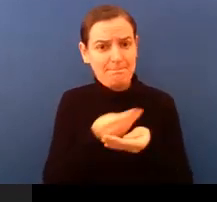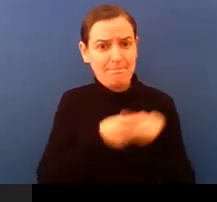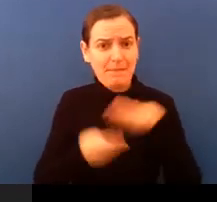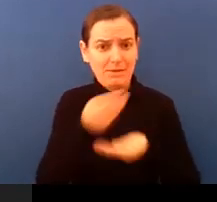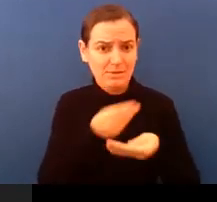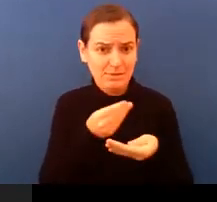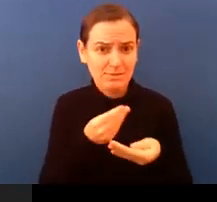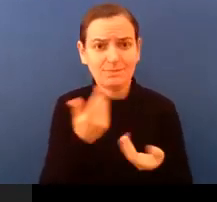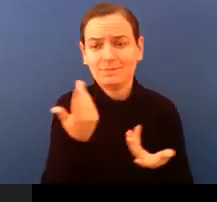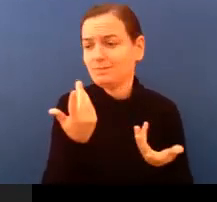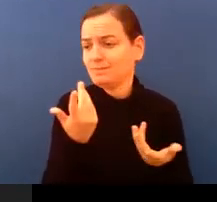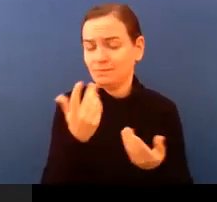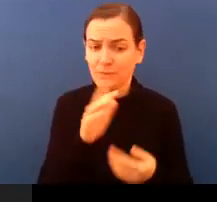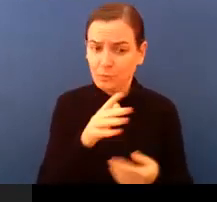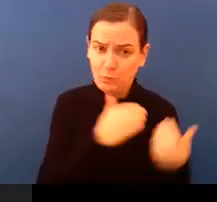with restaurants.